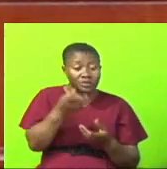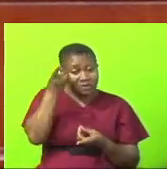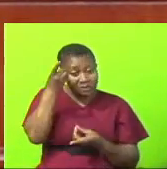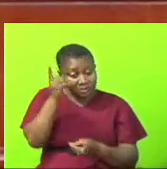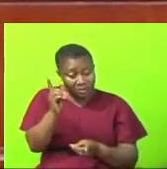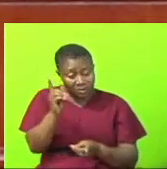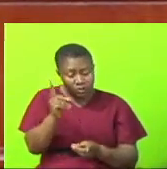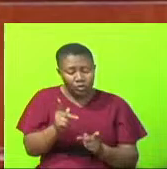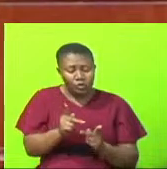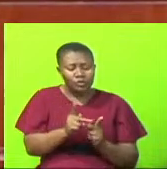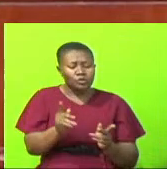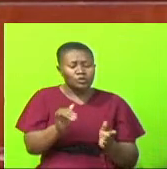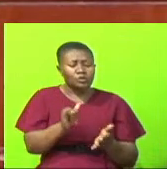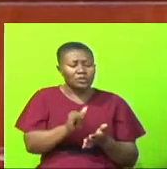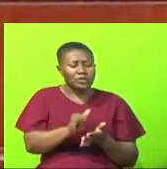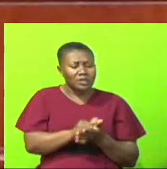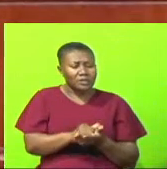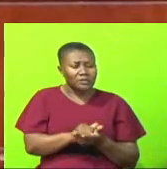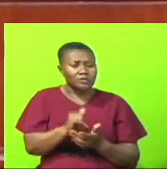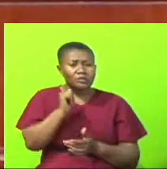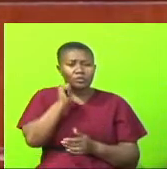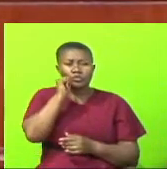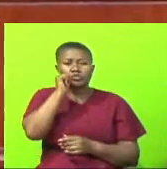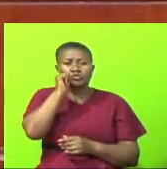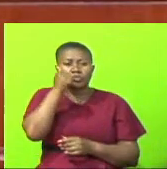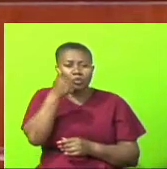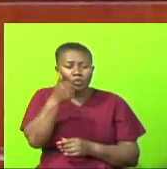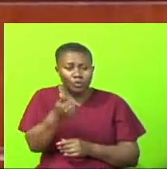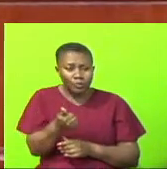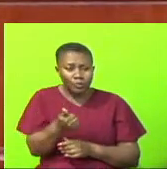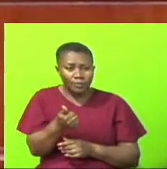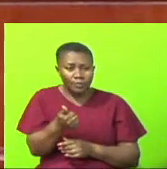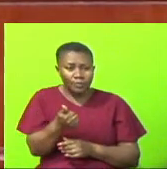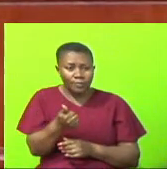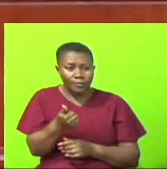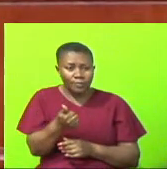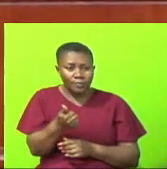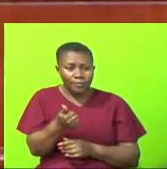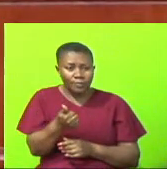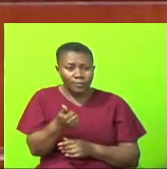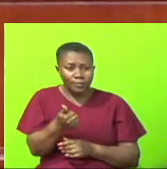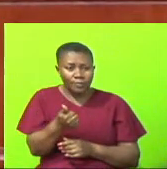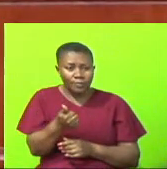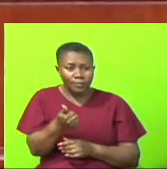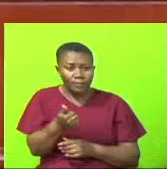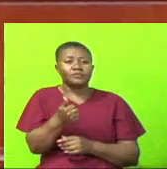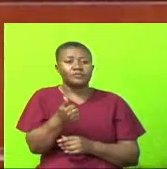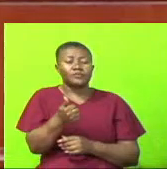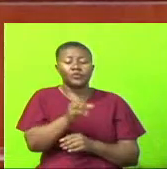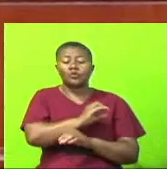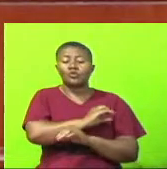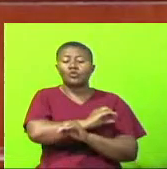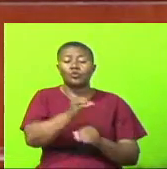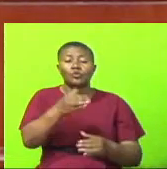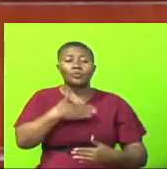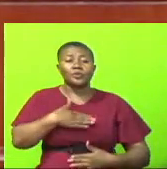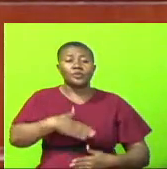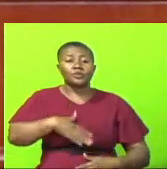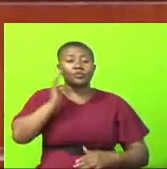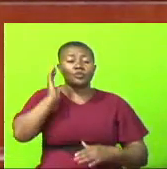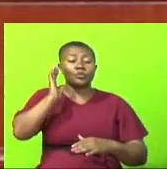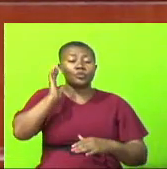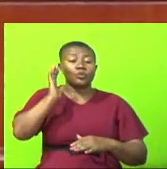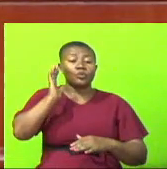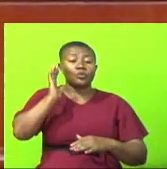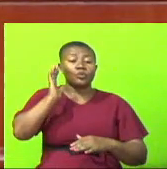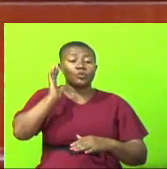tomorrow I will not either be crucified